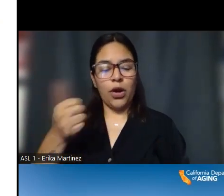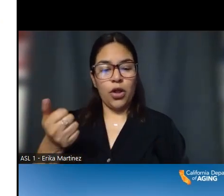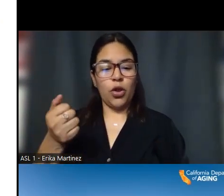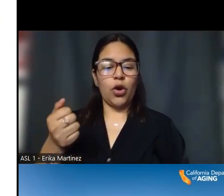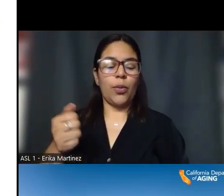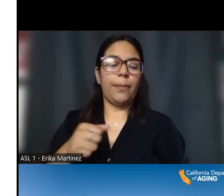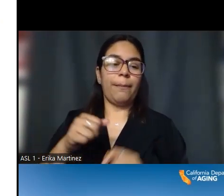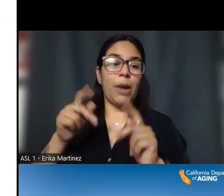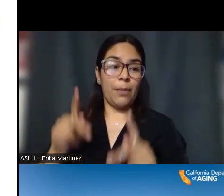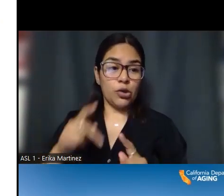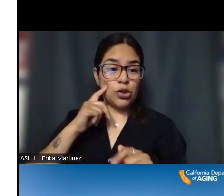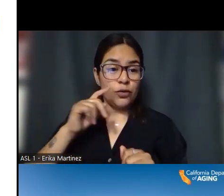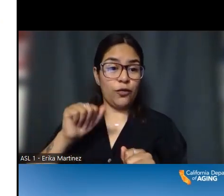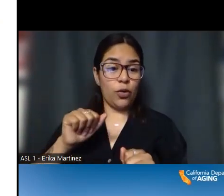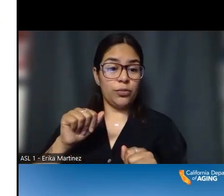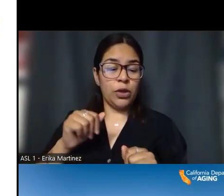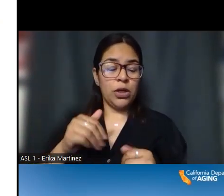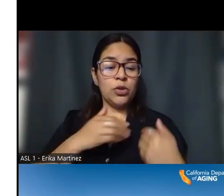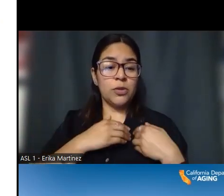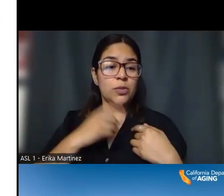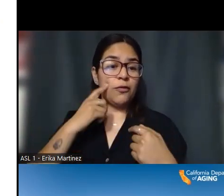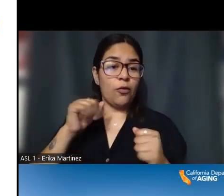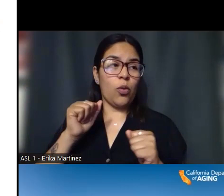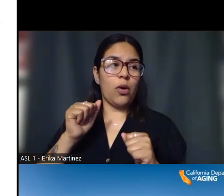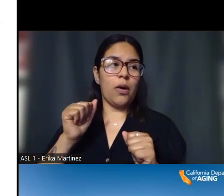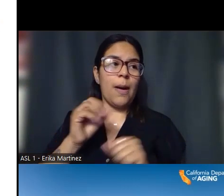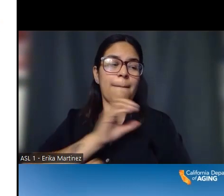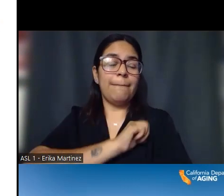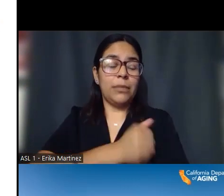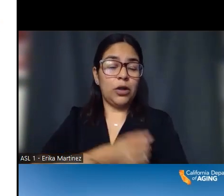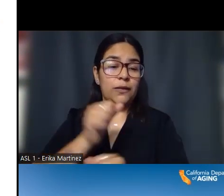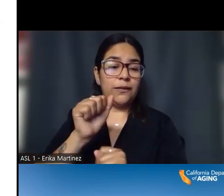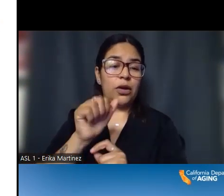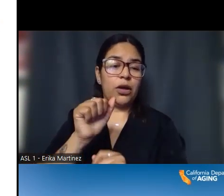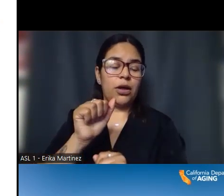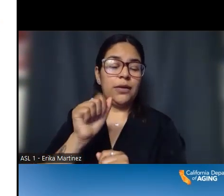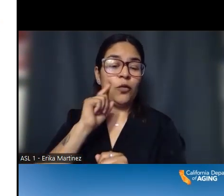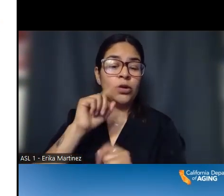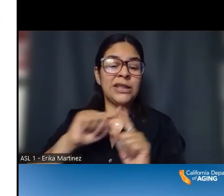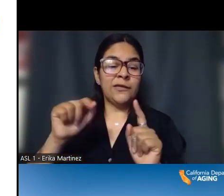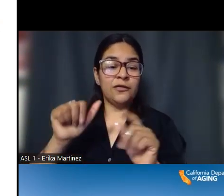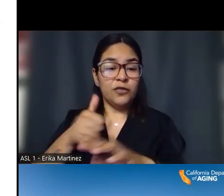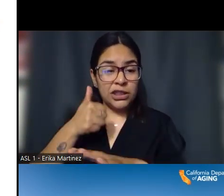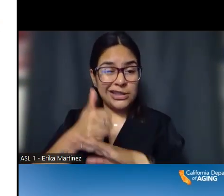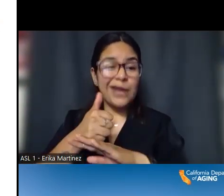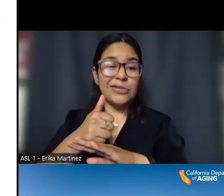a representative payee, a power of attorney or an agent for healthcare, or a family or a friend. We don't serve as case